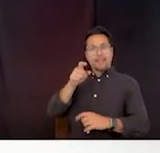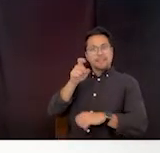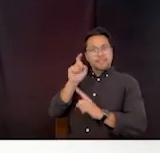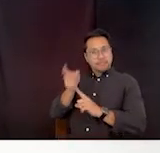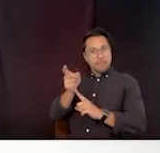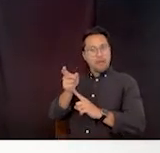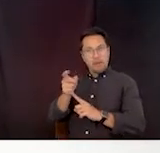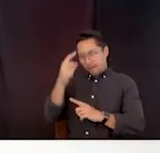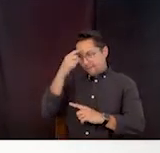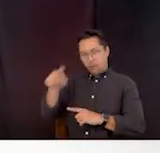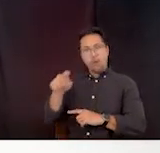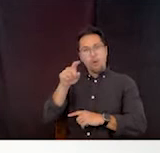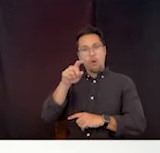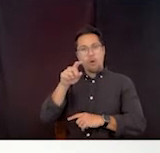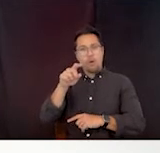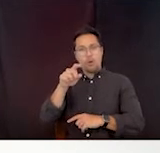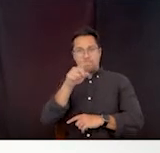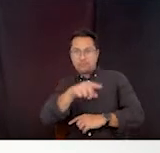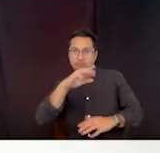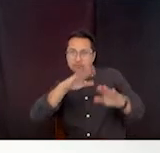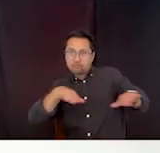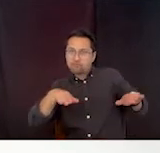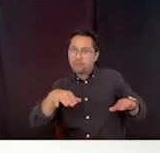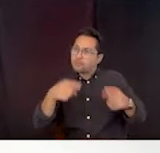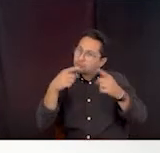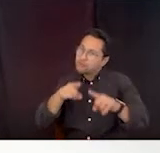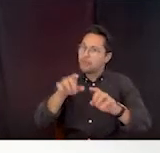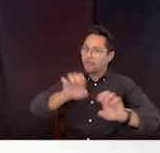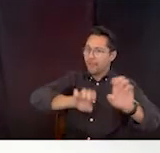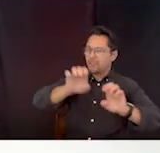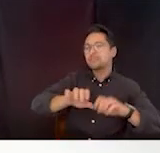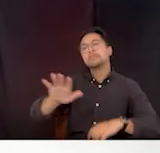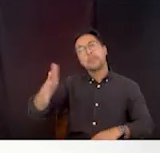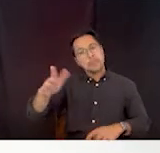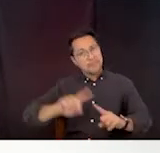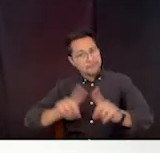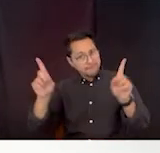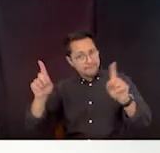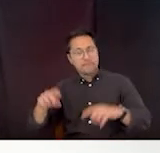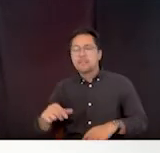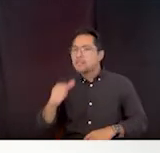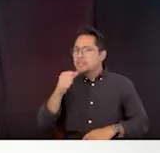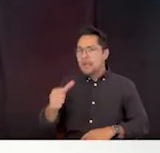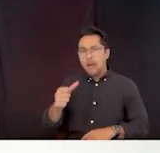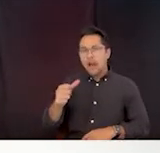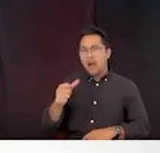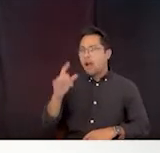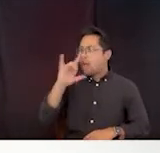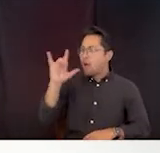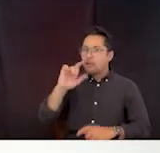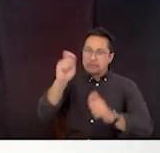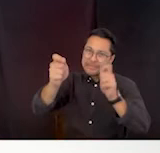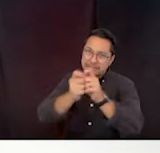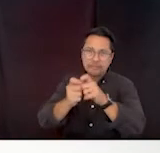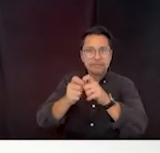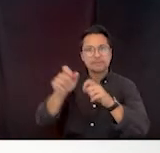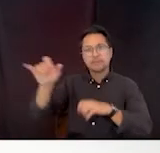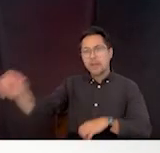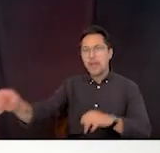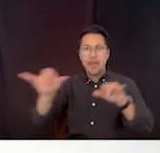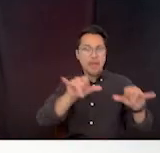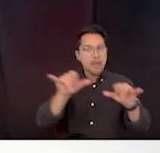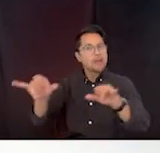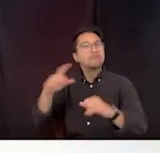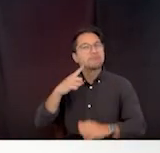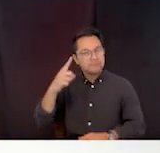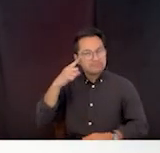their school evaluation. So there is something, a little bit of difference there. It doesn't always have to look exactly the same. I think that's an important